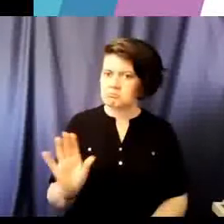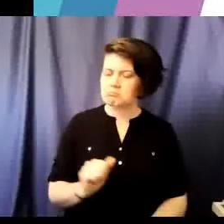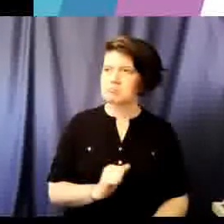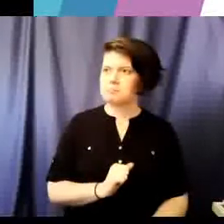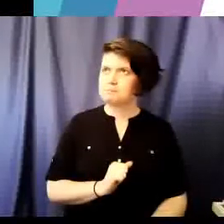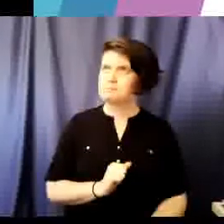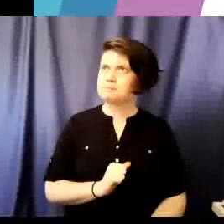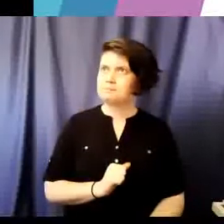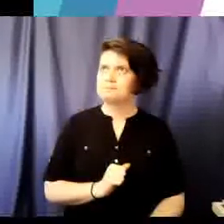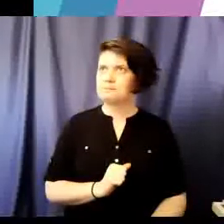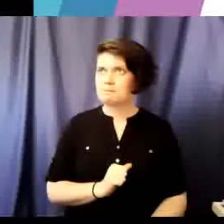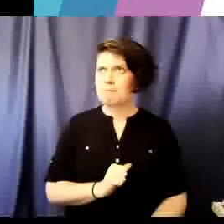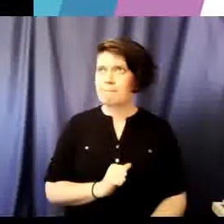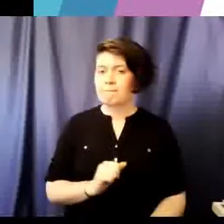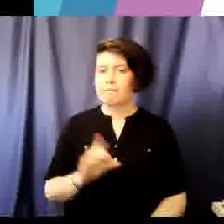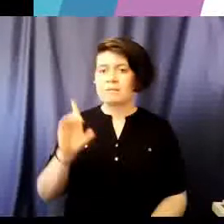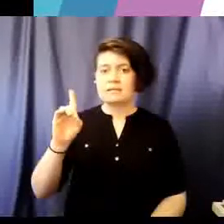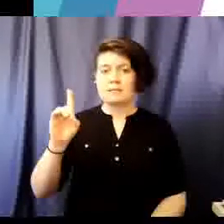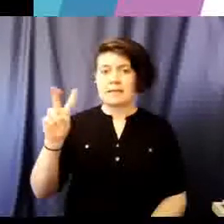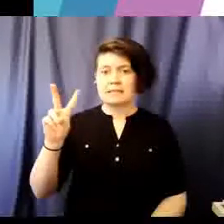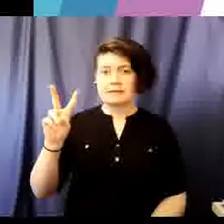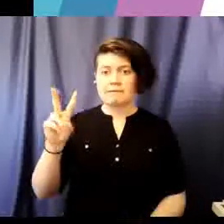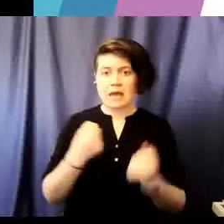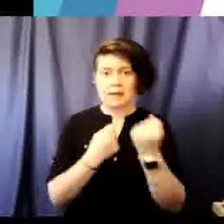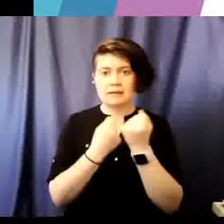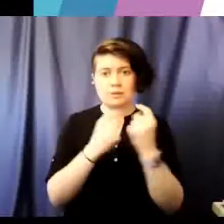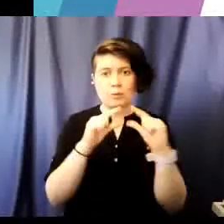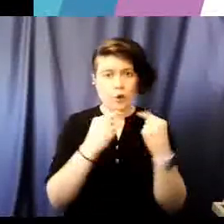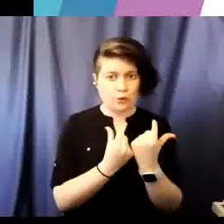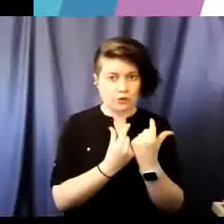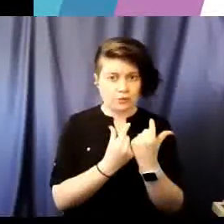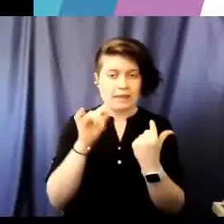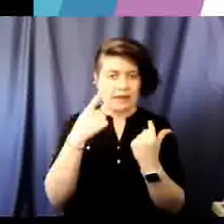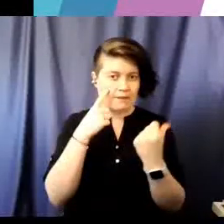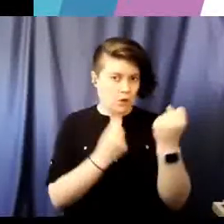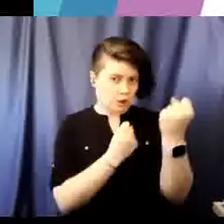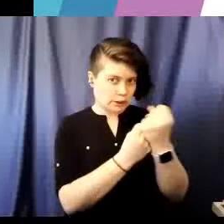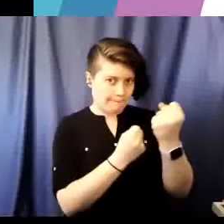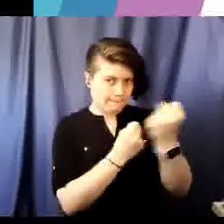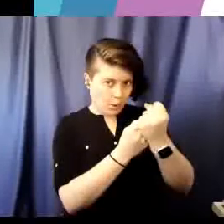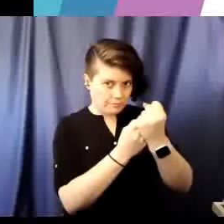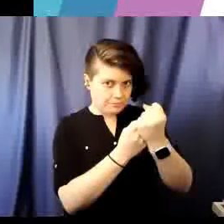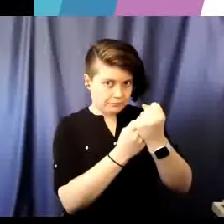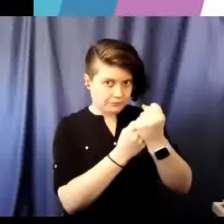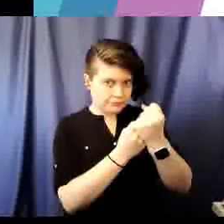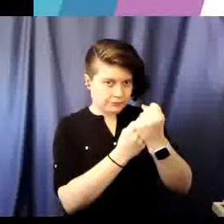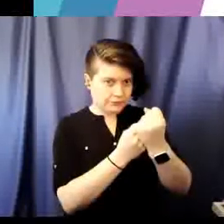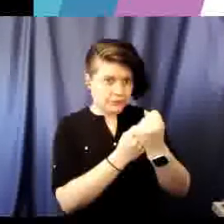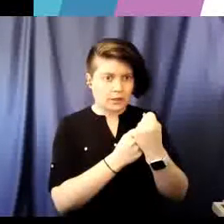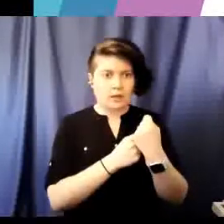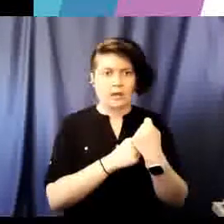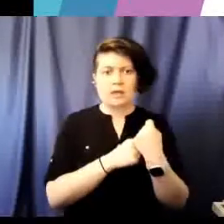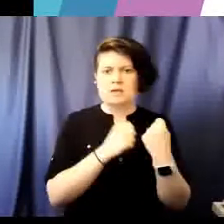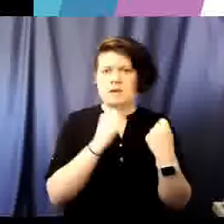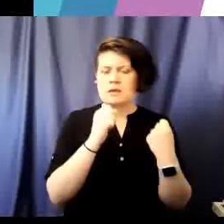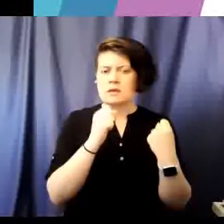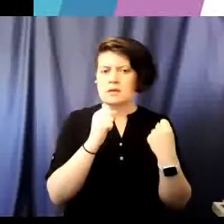So domestic violence support groups are really designed to provide support, and there isn't specifically